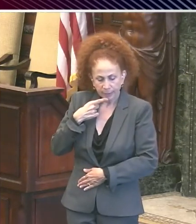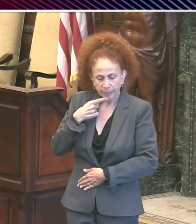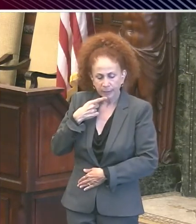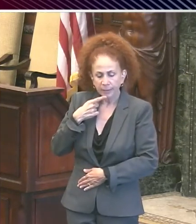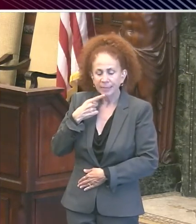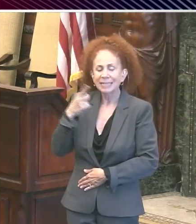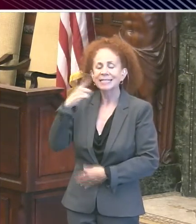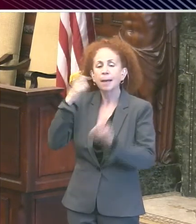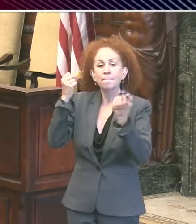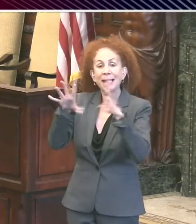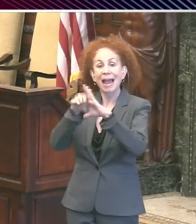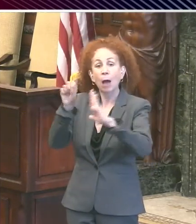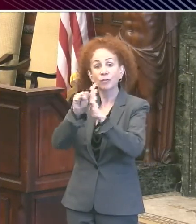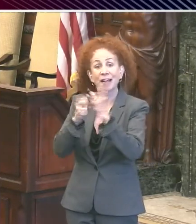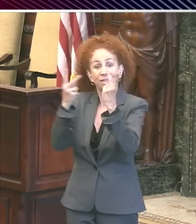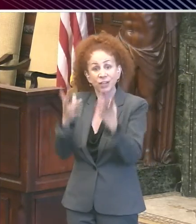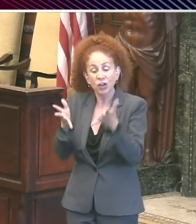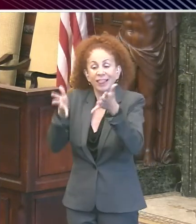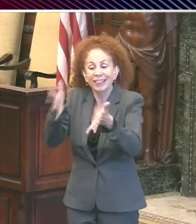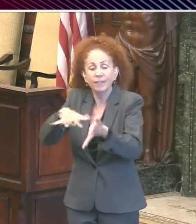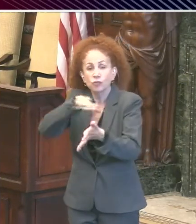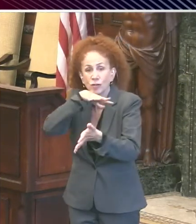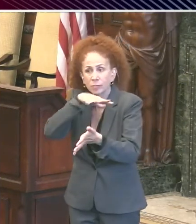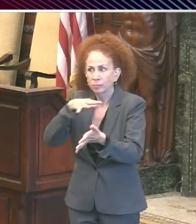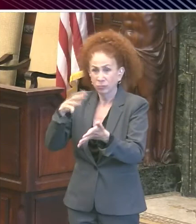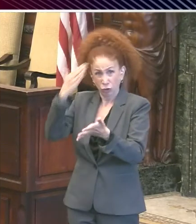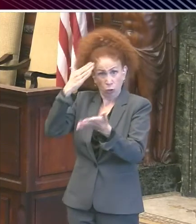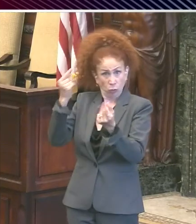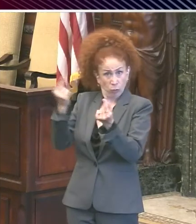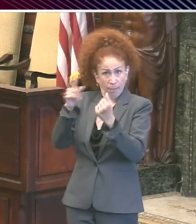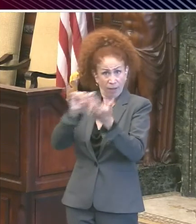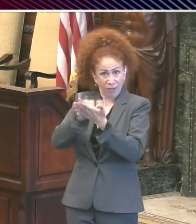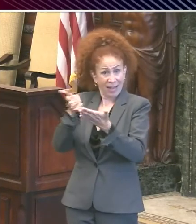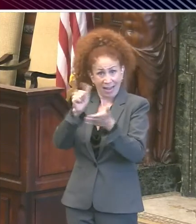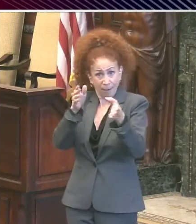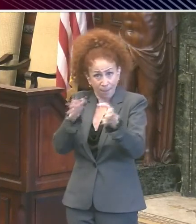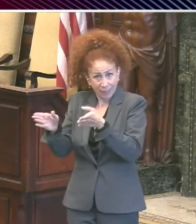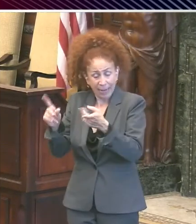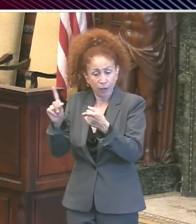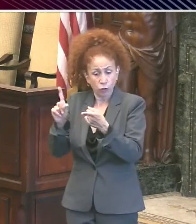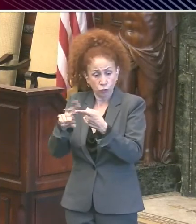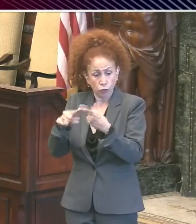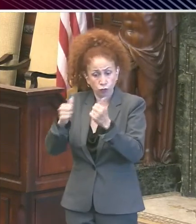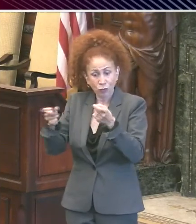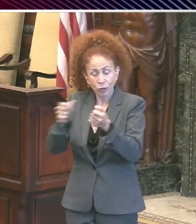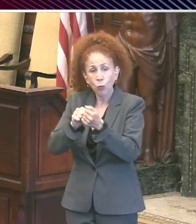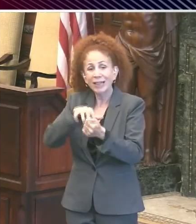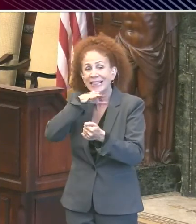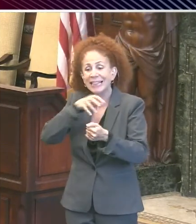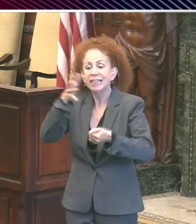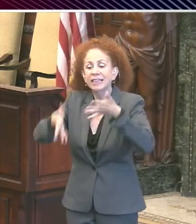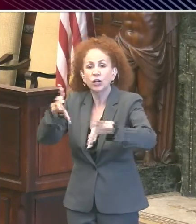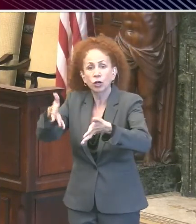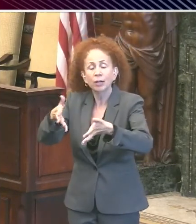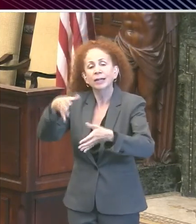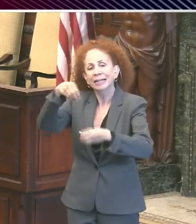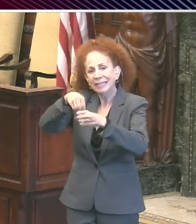out-of-state visitors. Does the city know anything about that? And is there some plan to, try to deal with littering there in